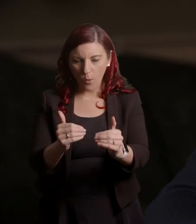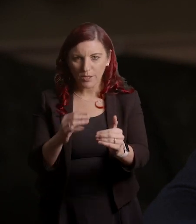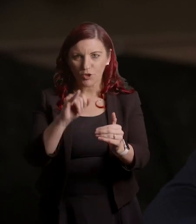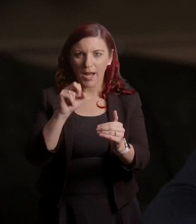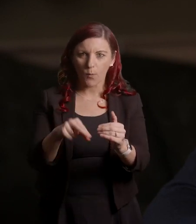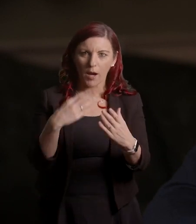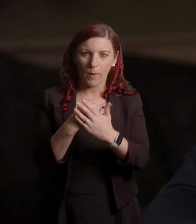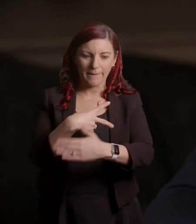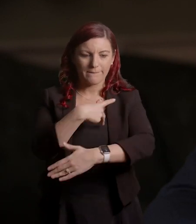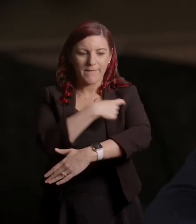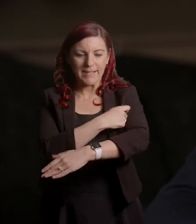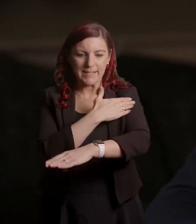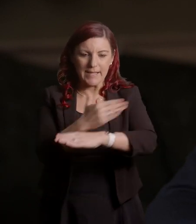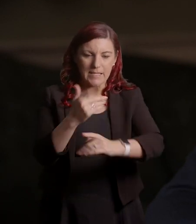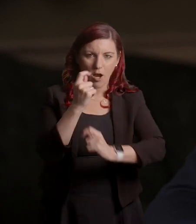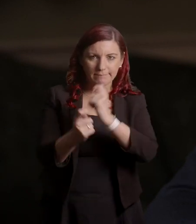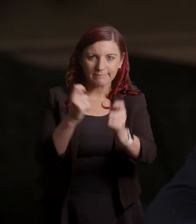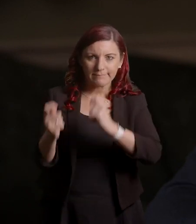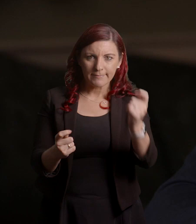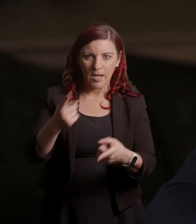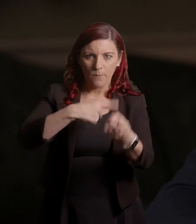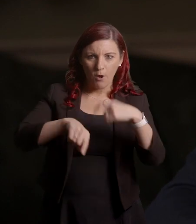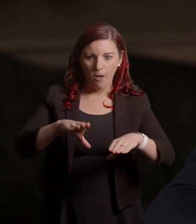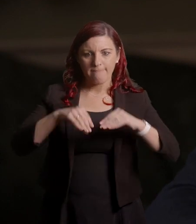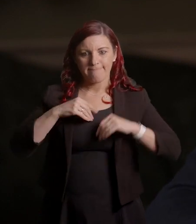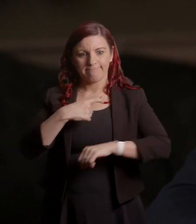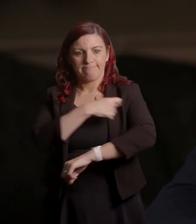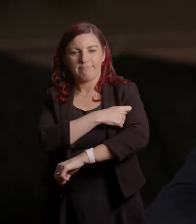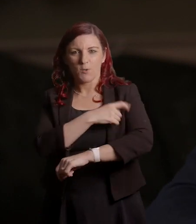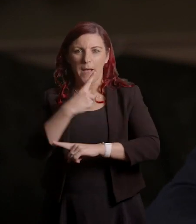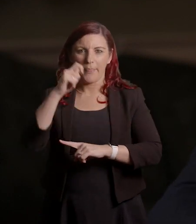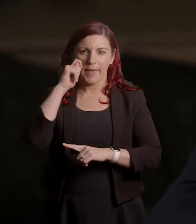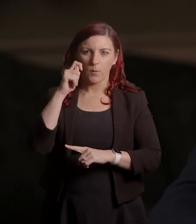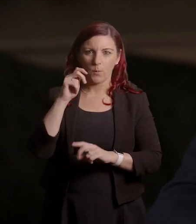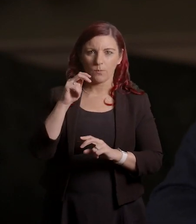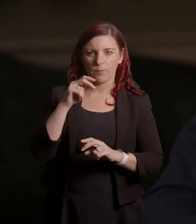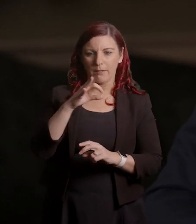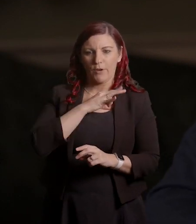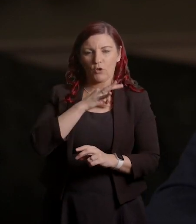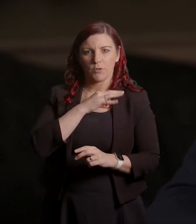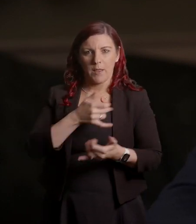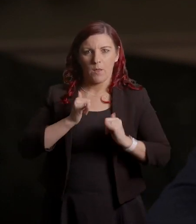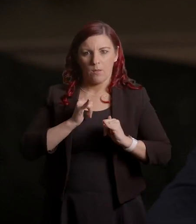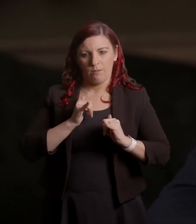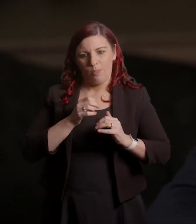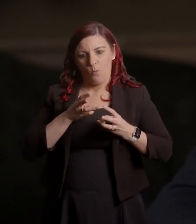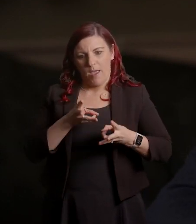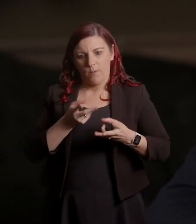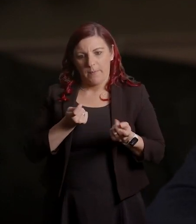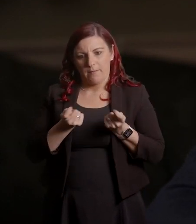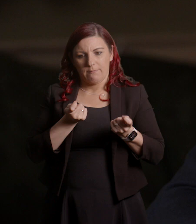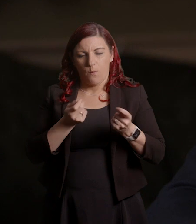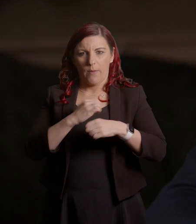January as the vaccine gets dished out and we all take our turn. I think we've been particularly good in the way we've dealt